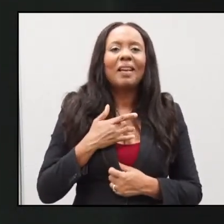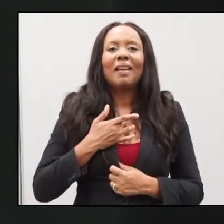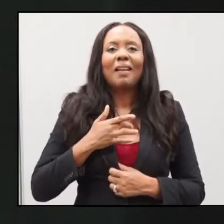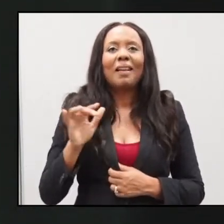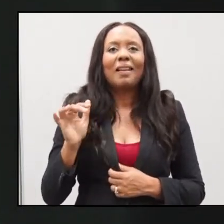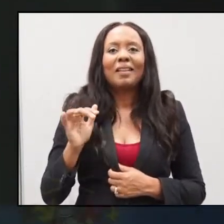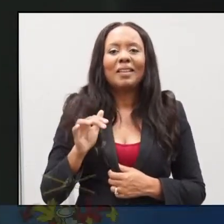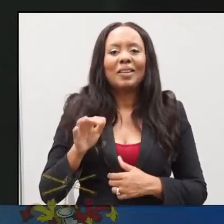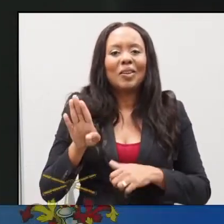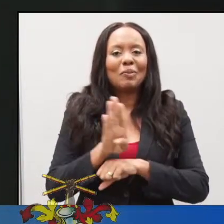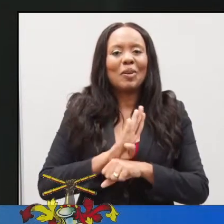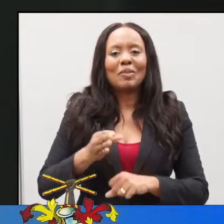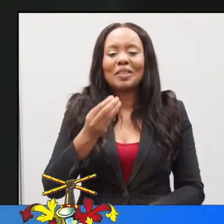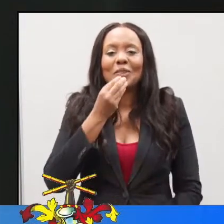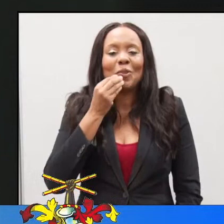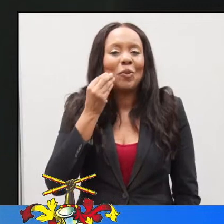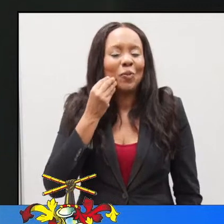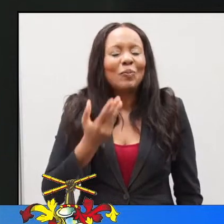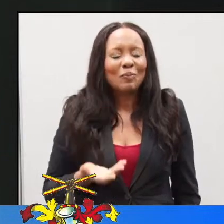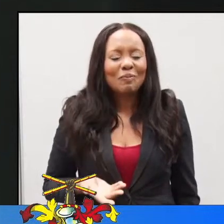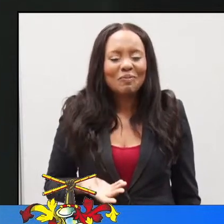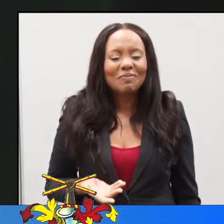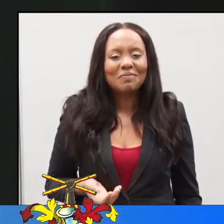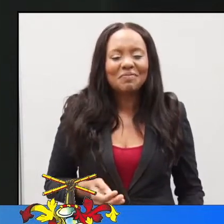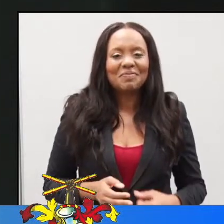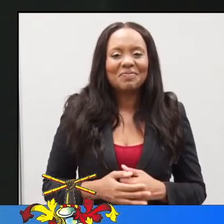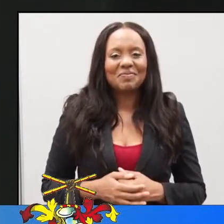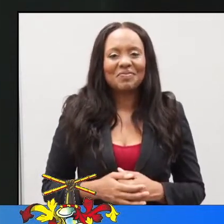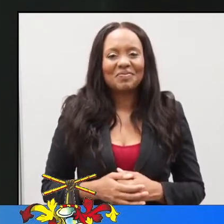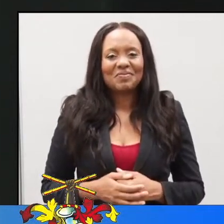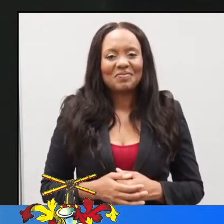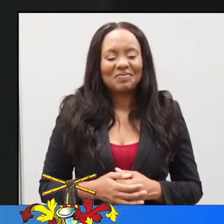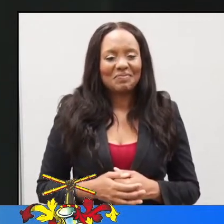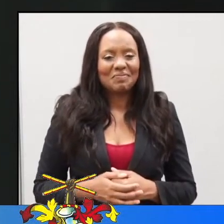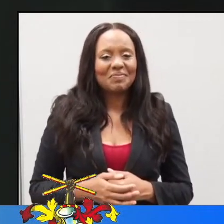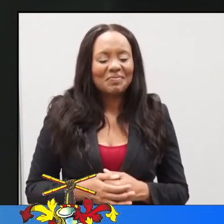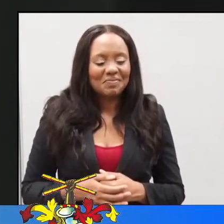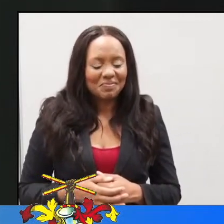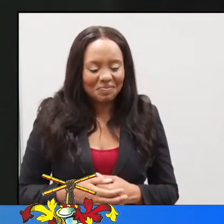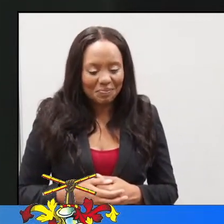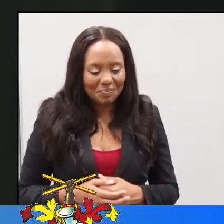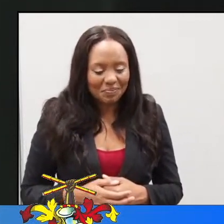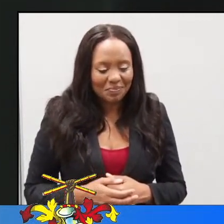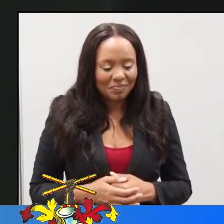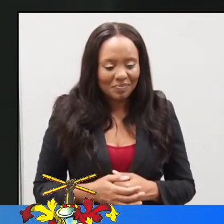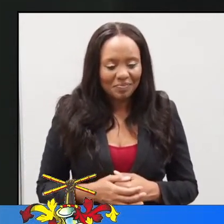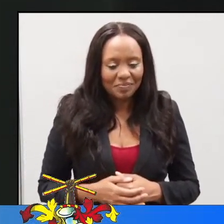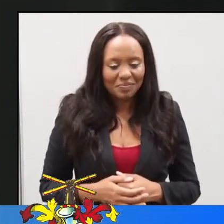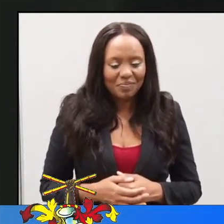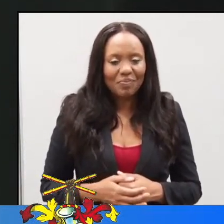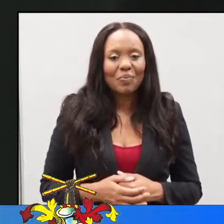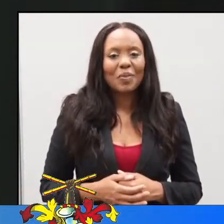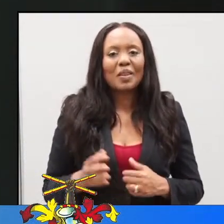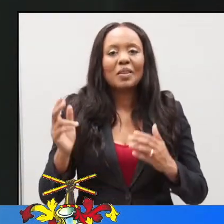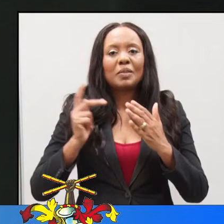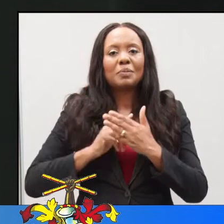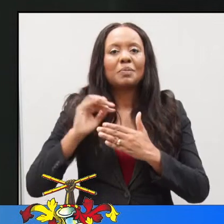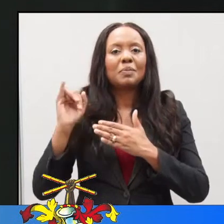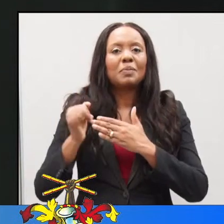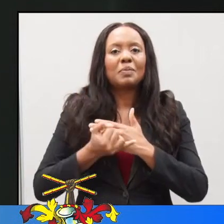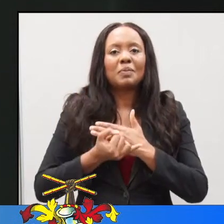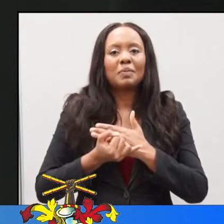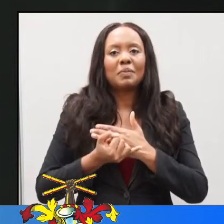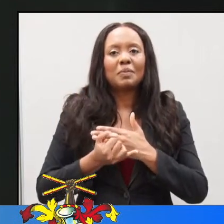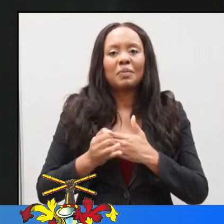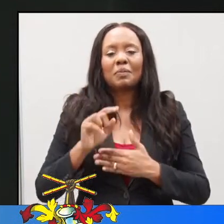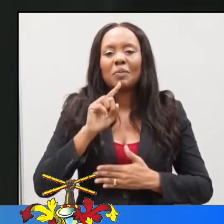home. So I hope that we can say that. This project is really at the heart of why I